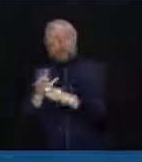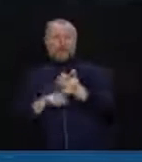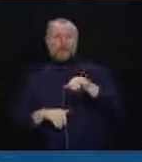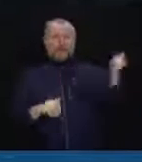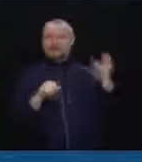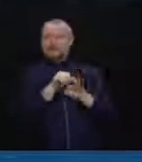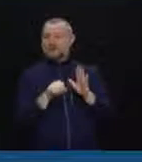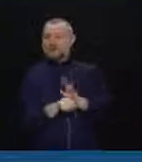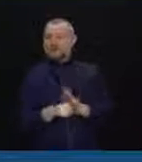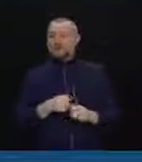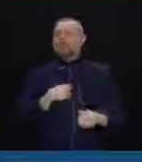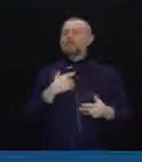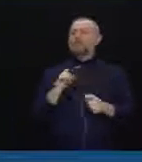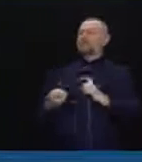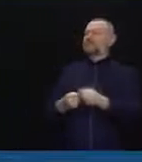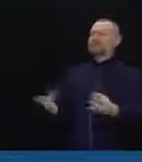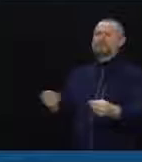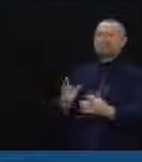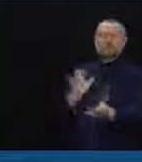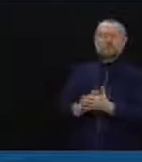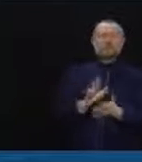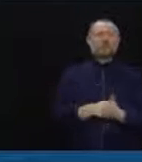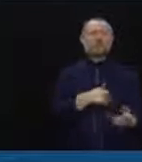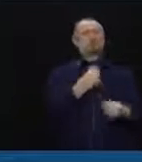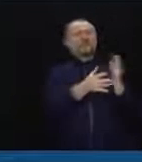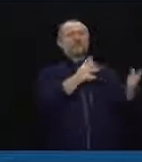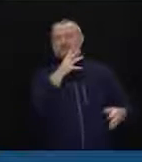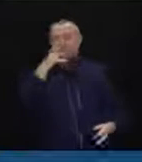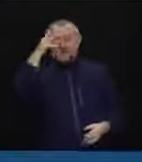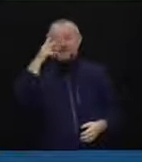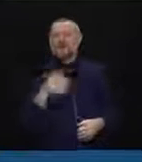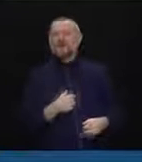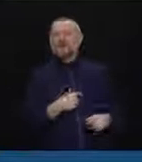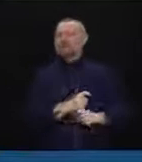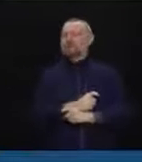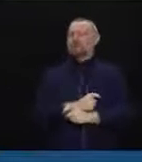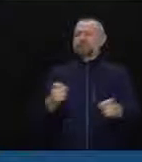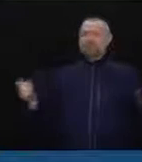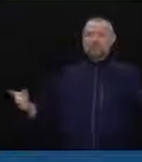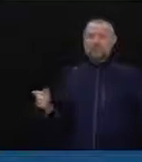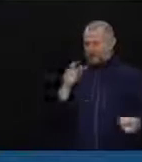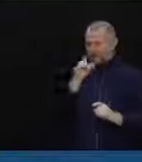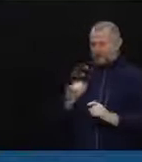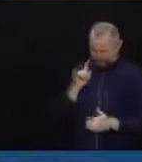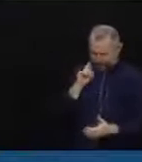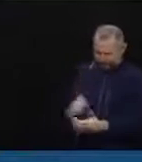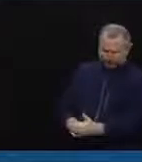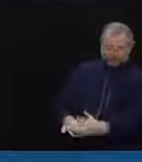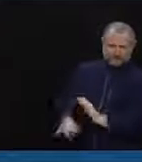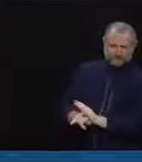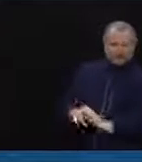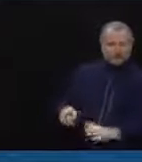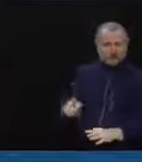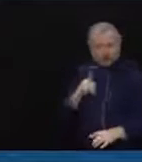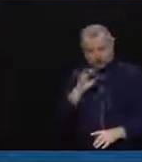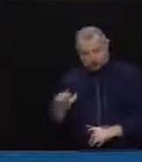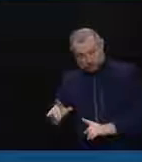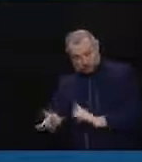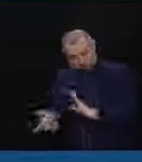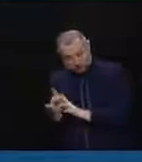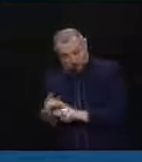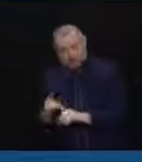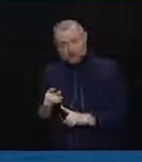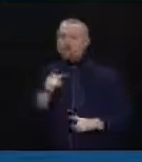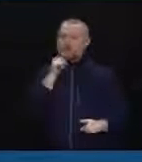getting them to parents, getting them in the hands of people that can find out whether a child is positive before they come back, and that's how we stop the spread.